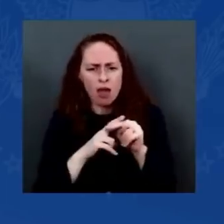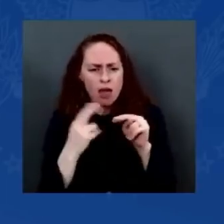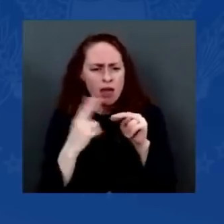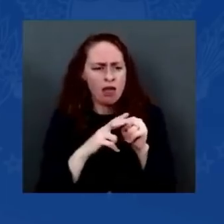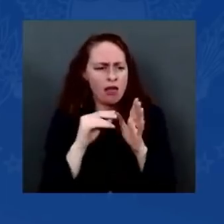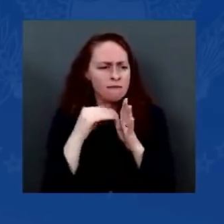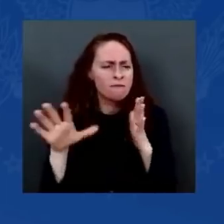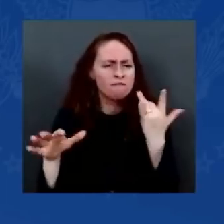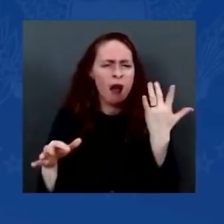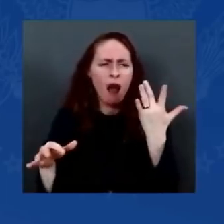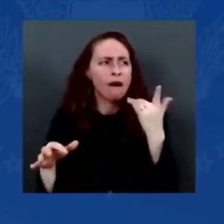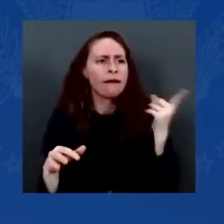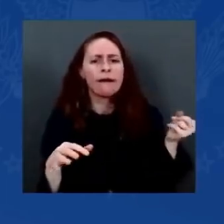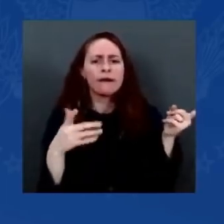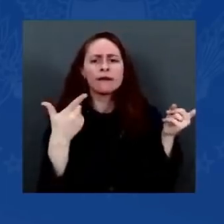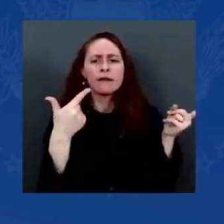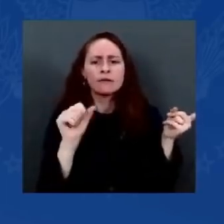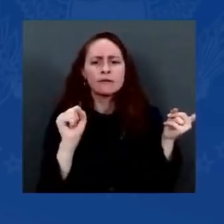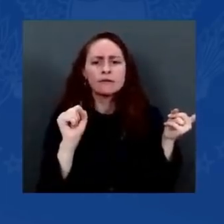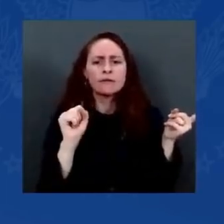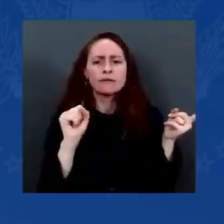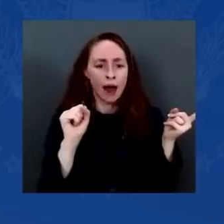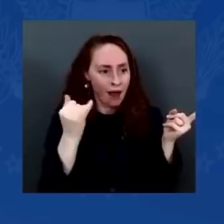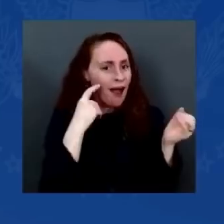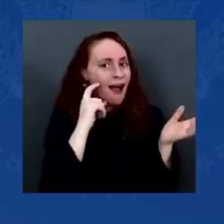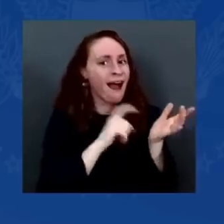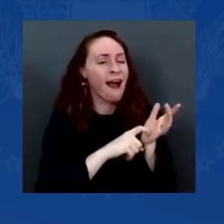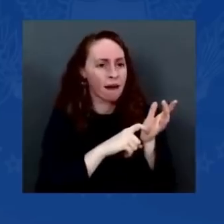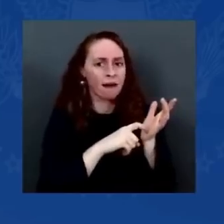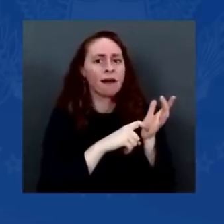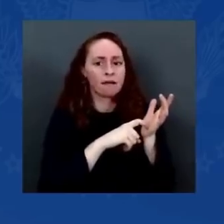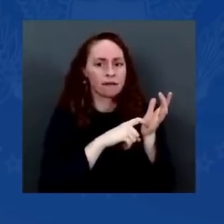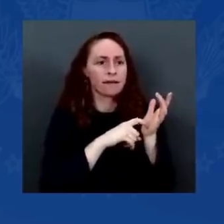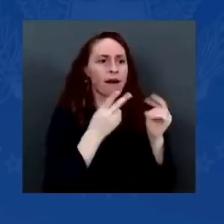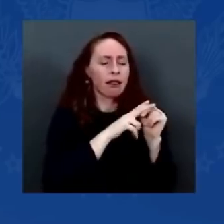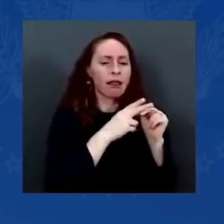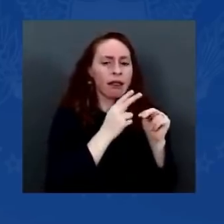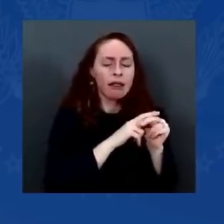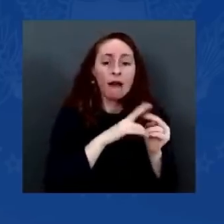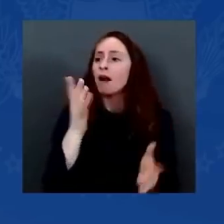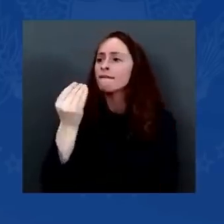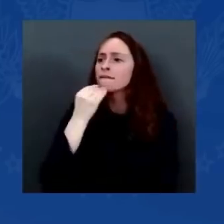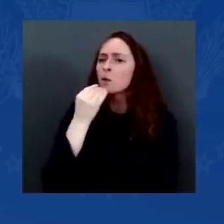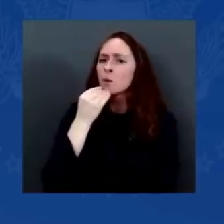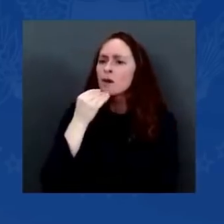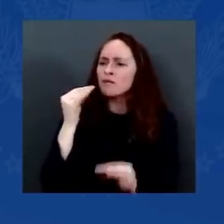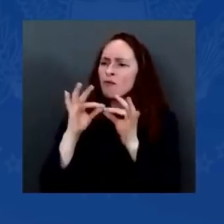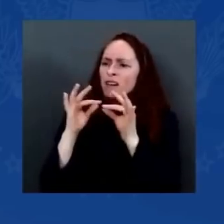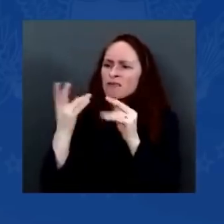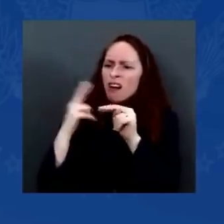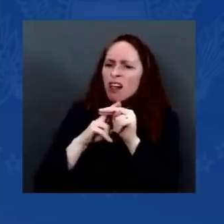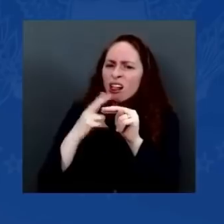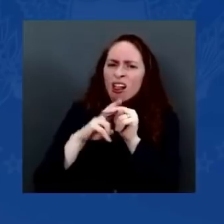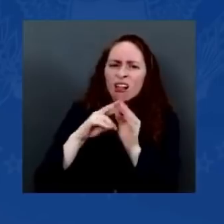believe. We talked about what the cost in food prices going up, et cetera. But look what's in Build